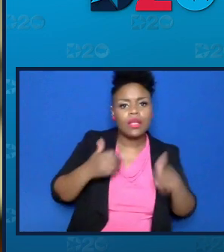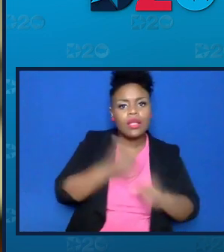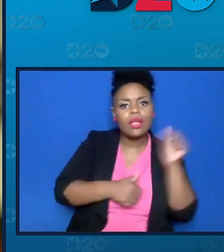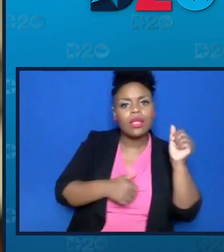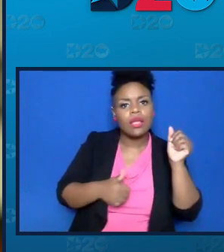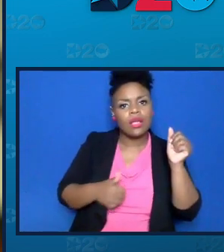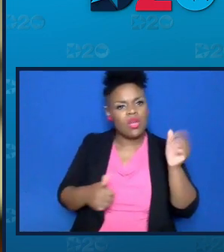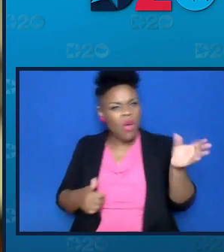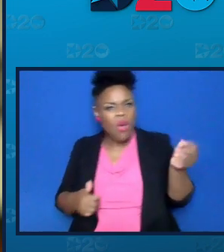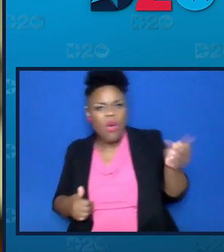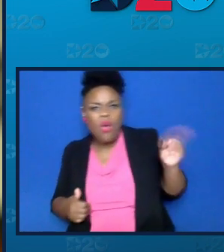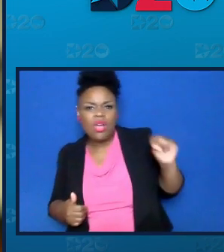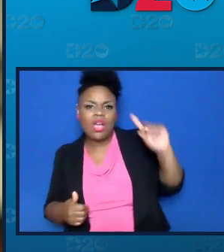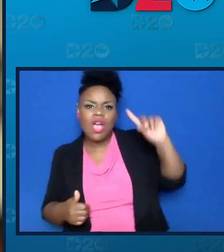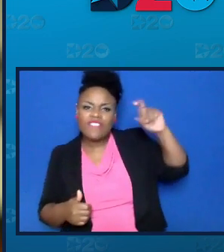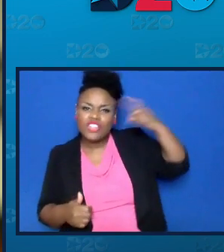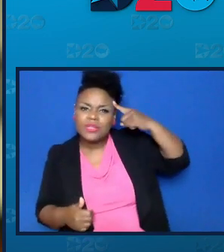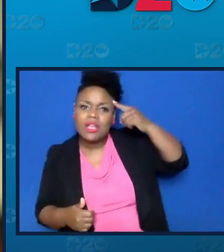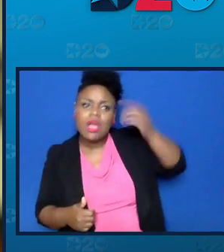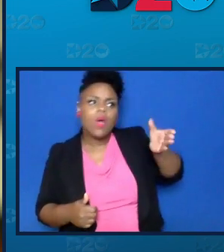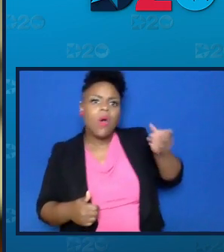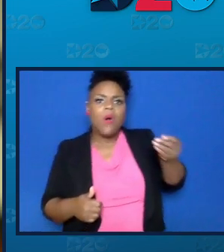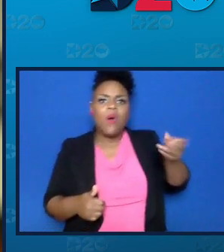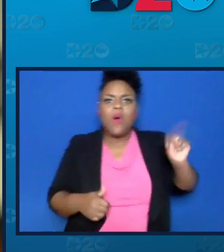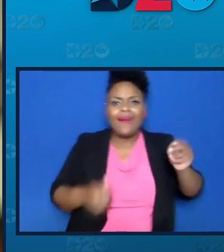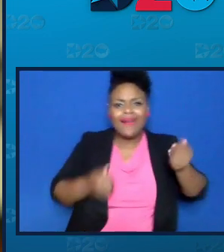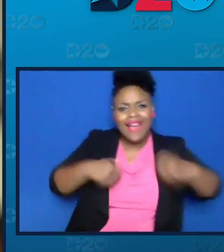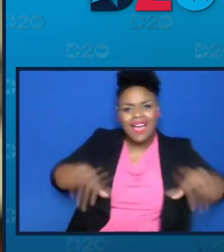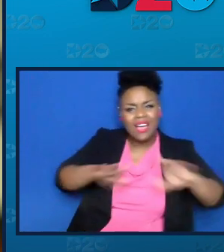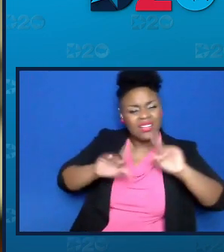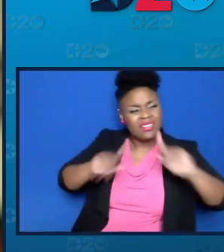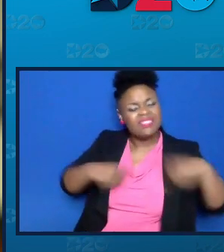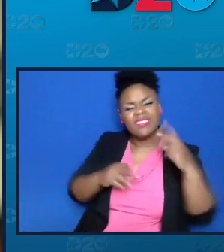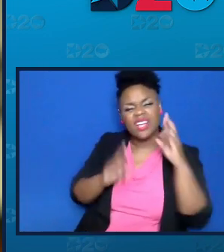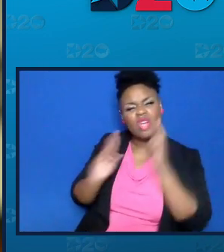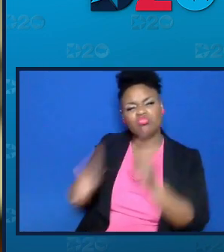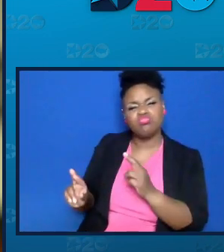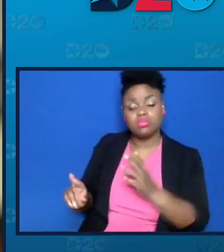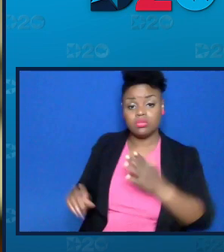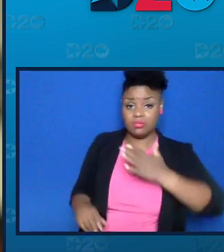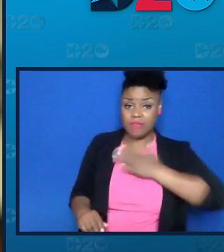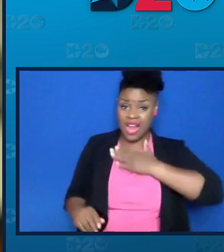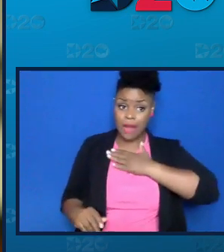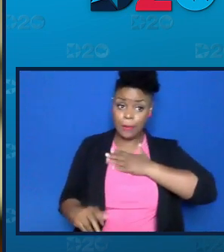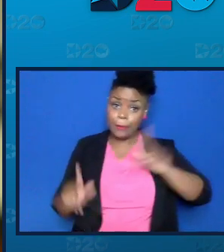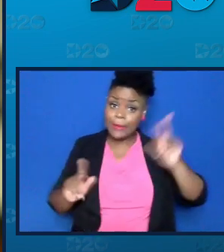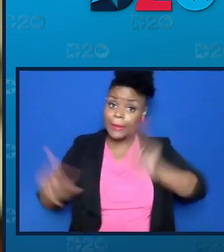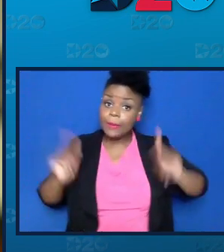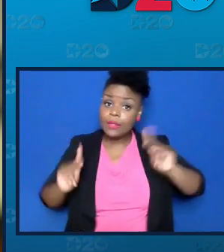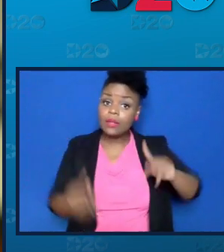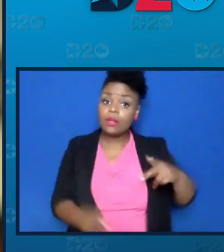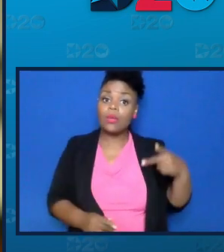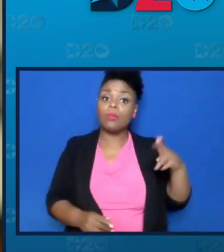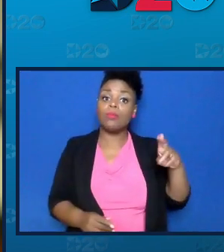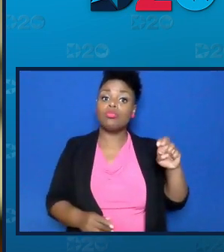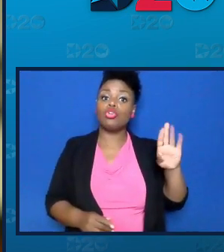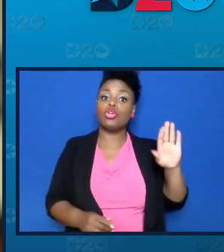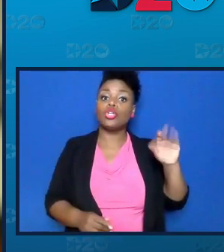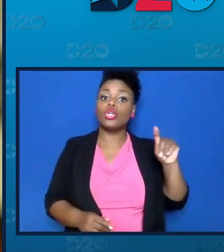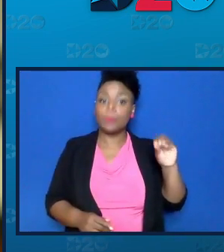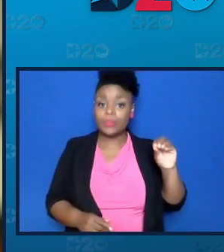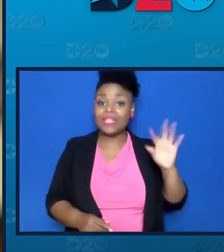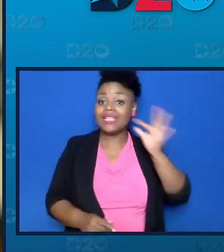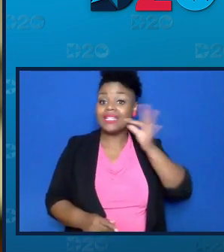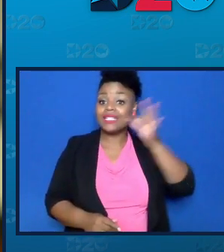they loved and respected. My people, the Pueblo Indians, migrated to the Rio Grande Valley in the late